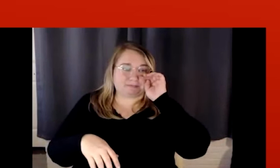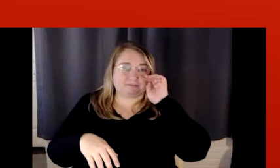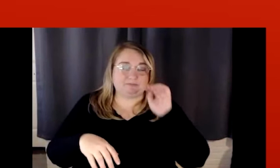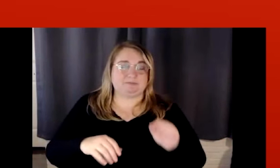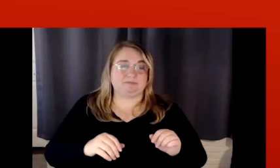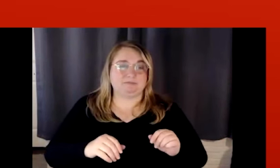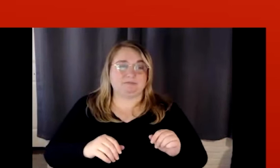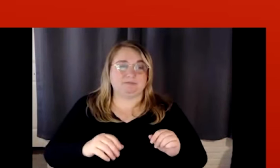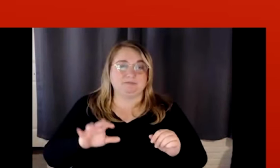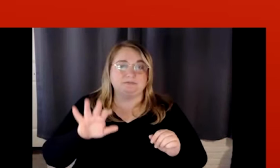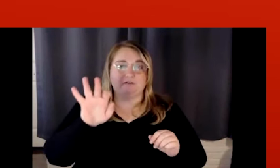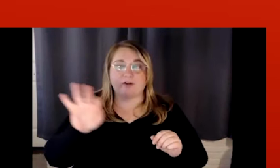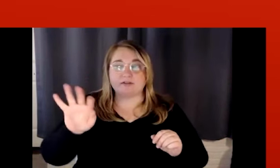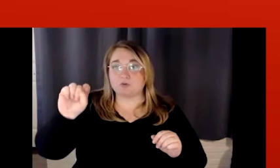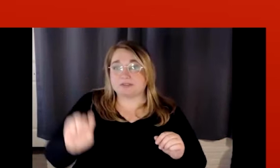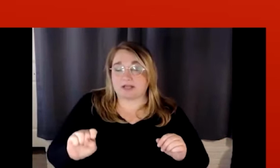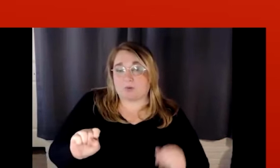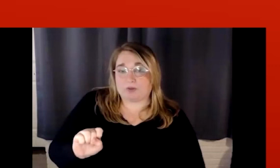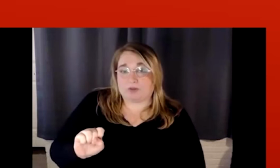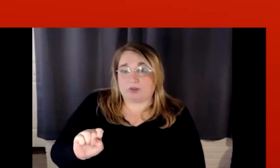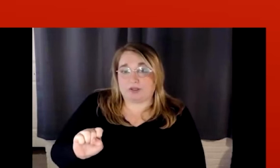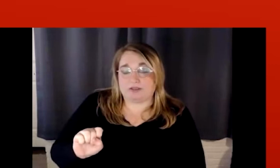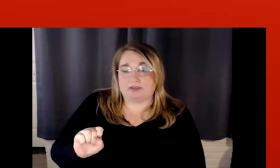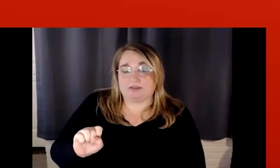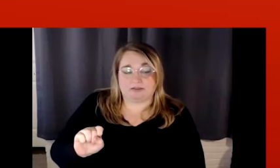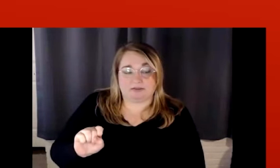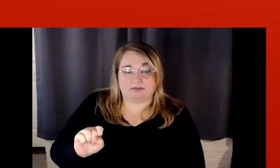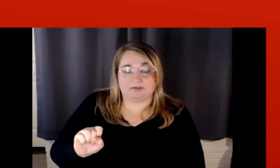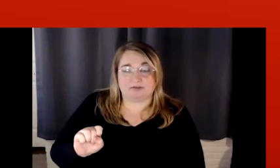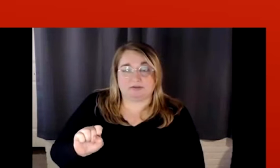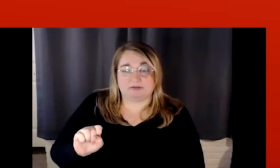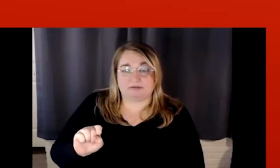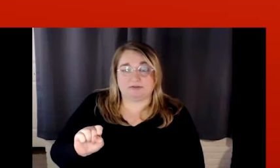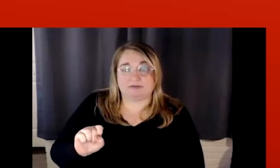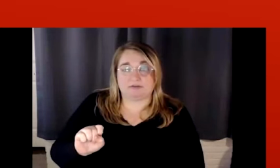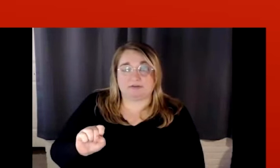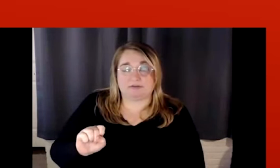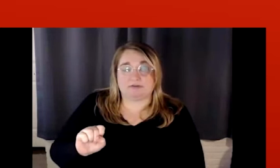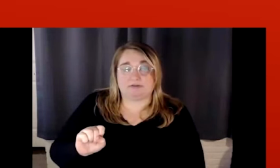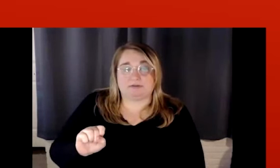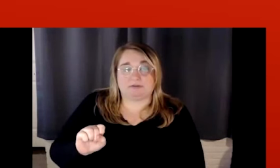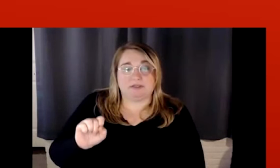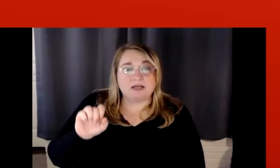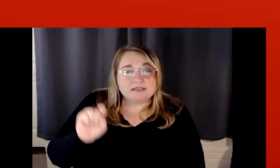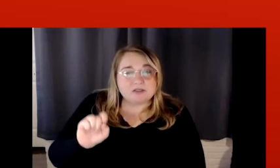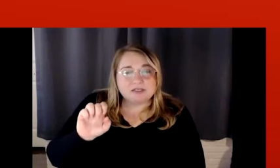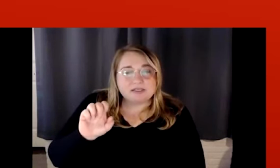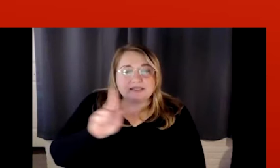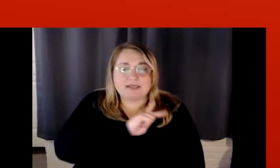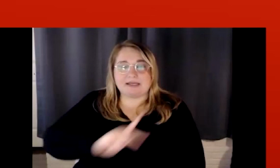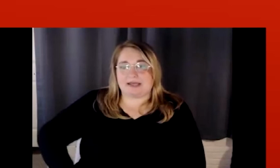south, San Joaquin Valley. So Here we can see